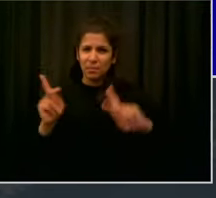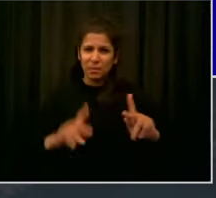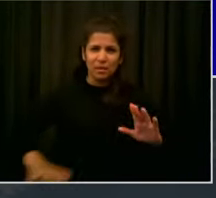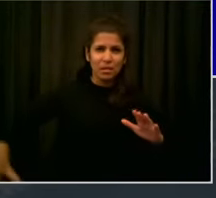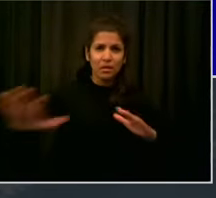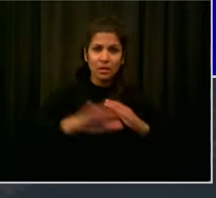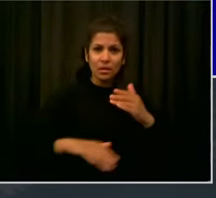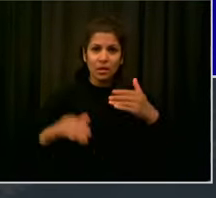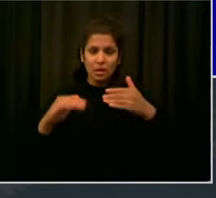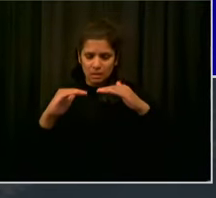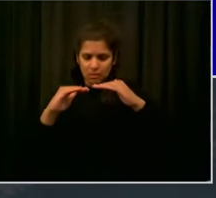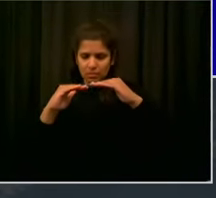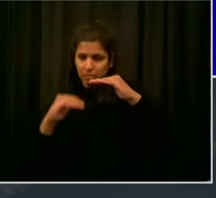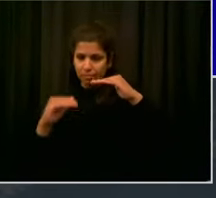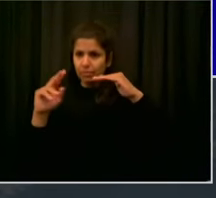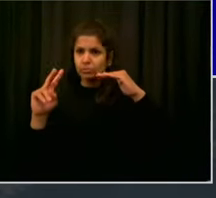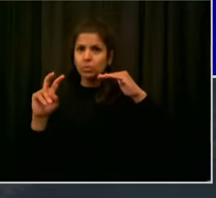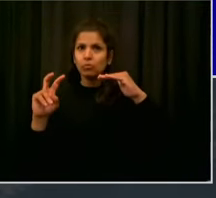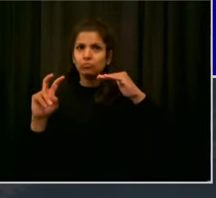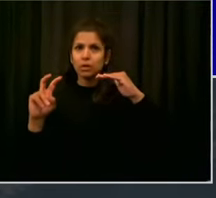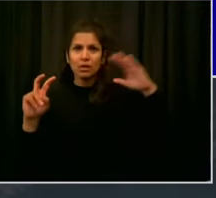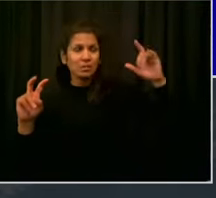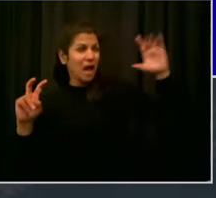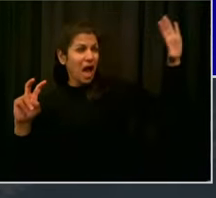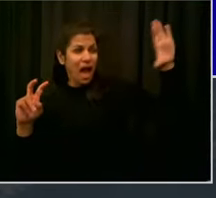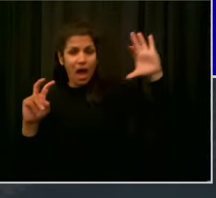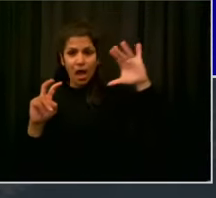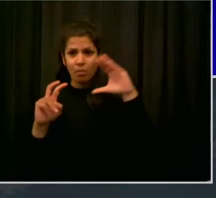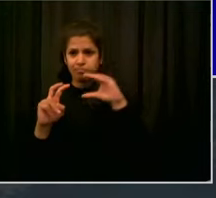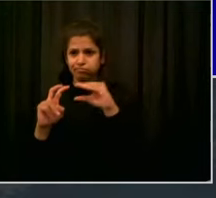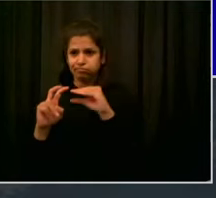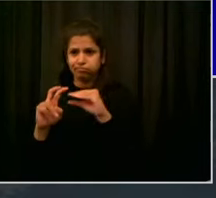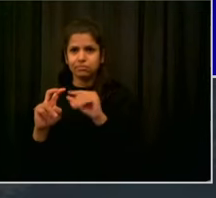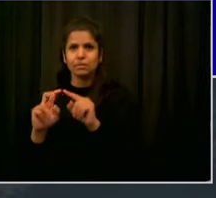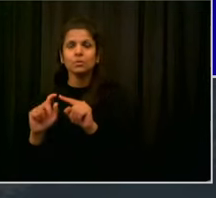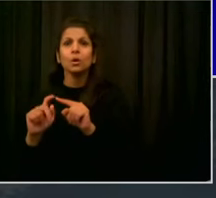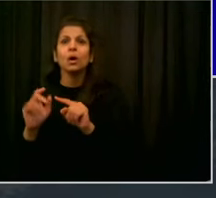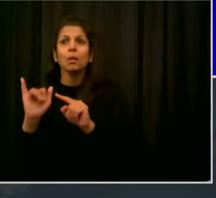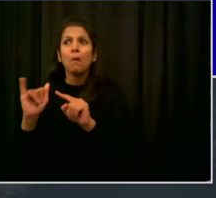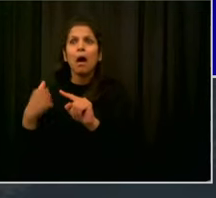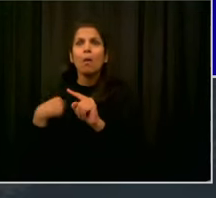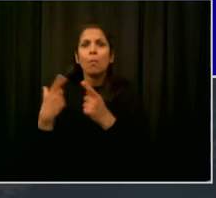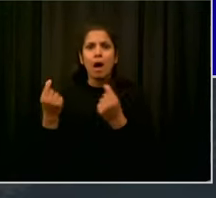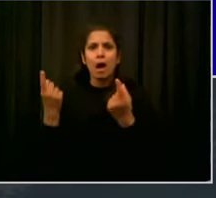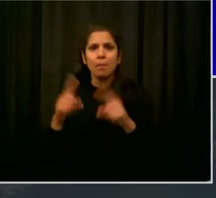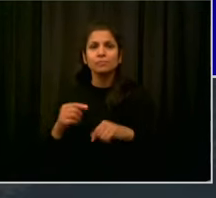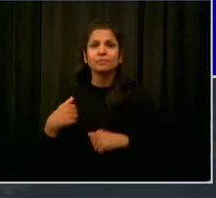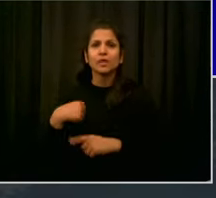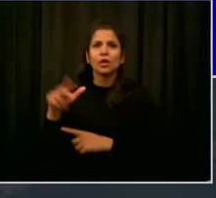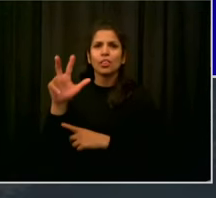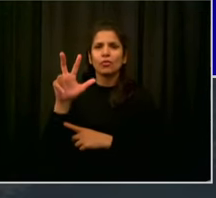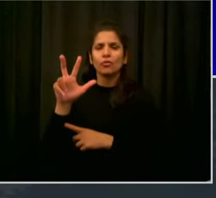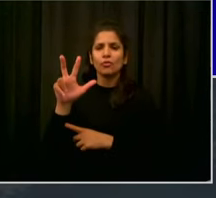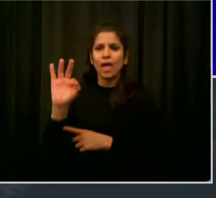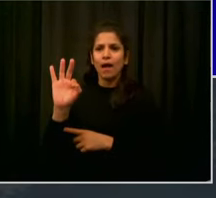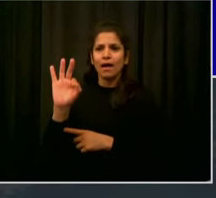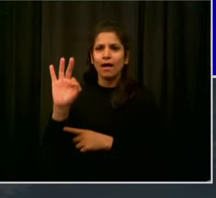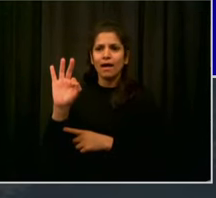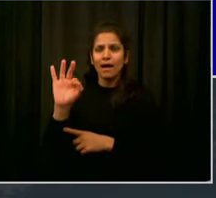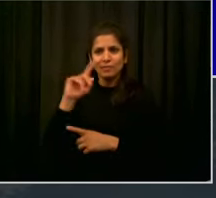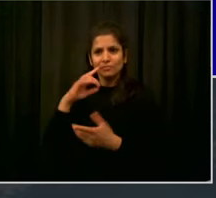we can make it work, we can protect people. Today, the lowest number I've seen, 39 patients only,